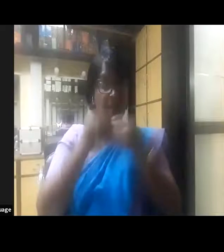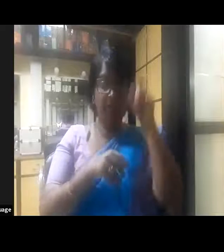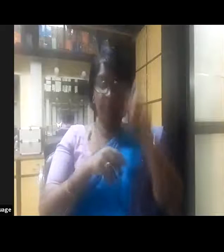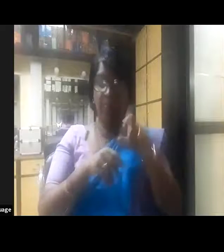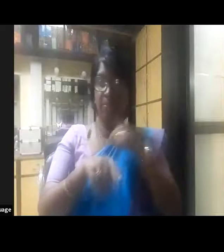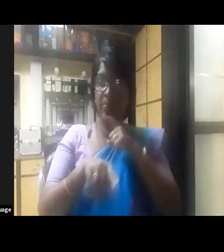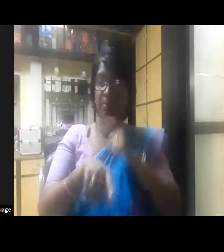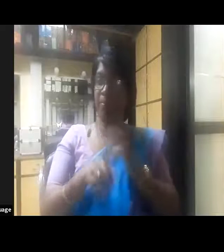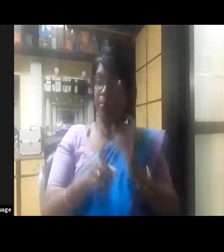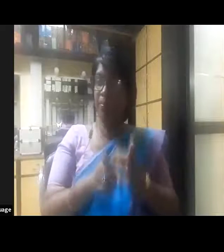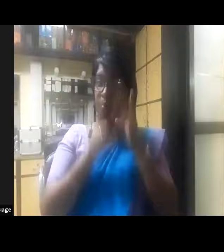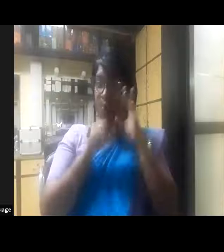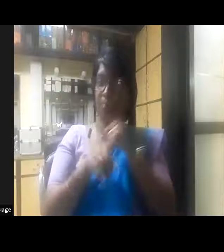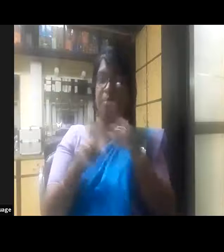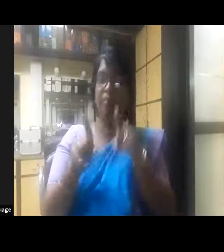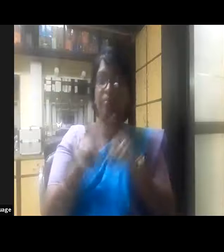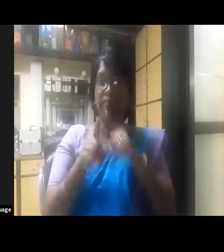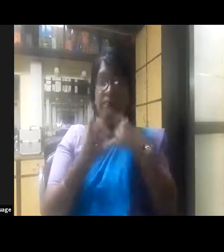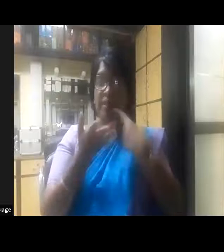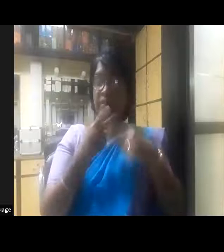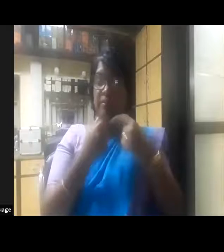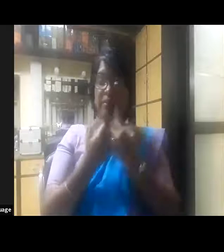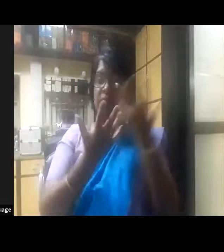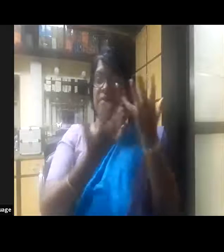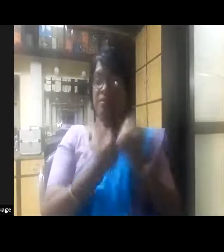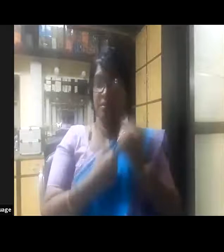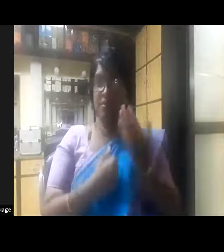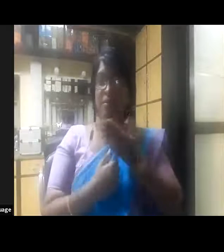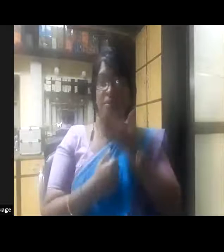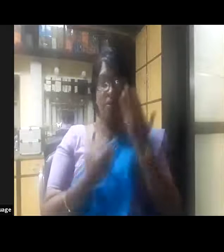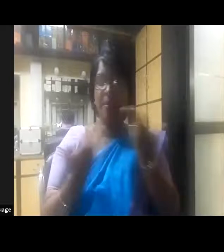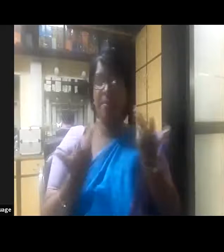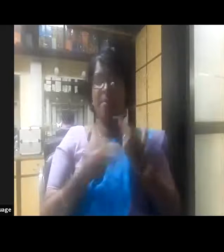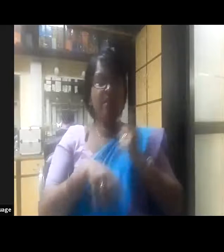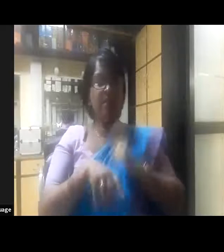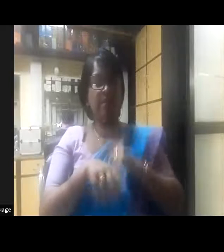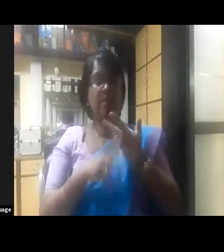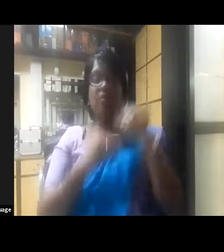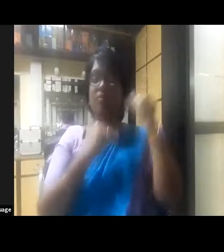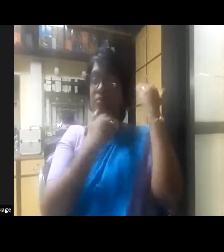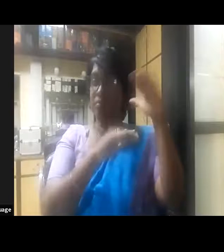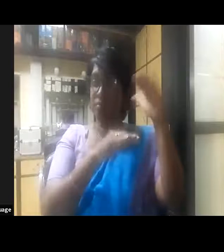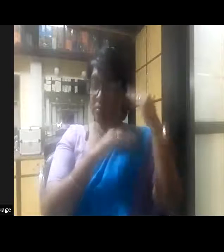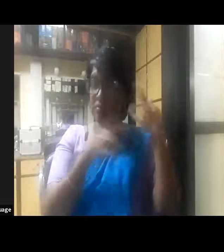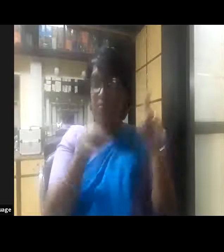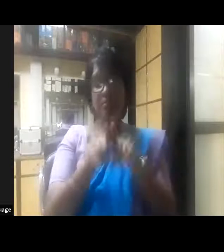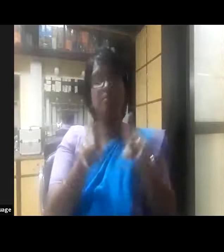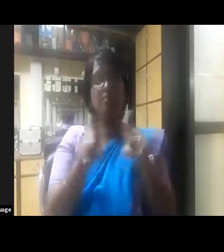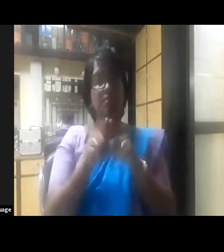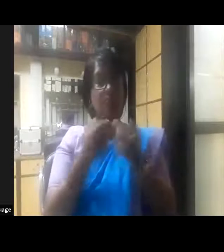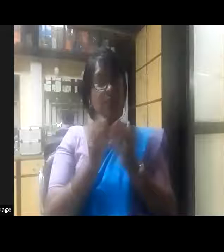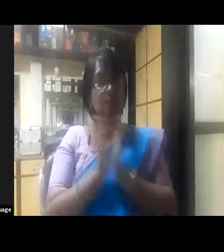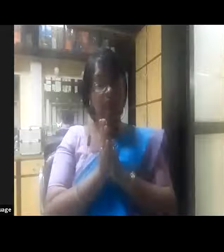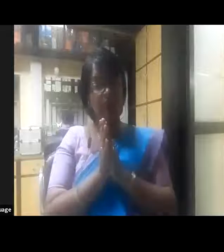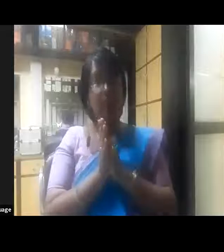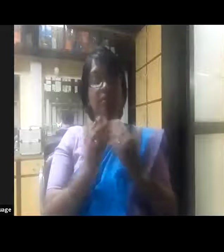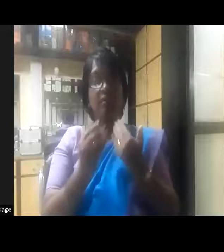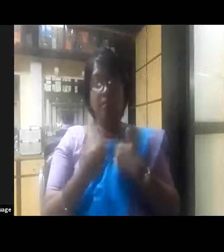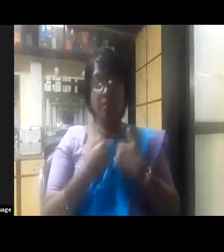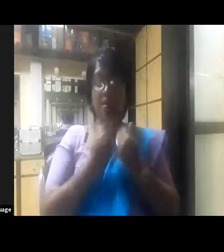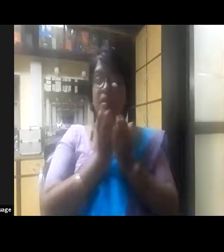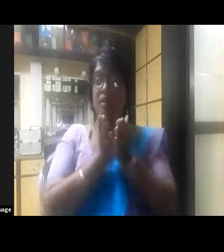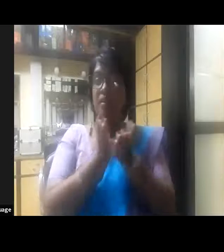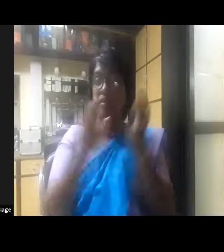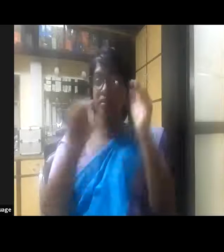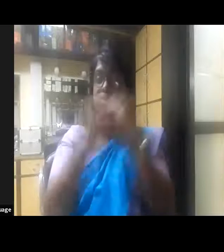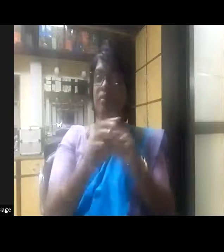delivery. Affected exporters who have not been able to ship out goods to meet deadlines set by importers,